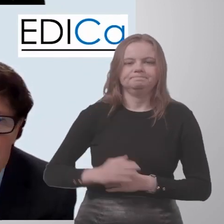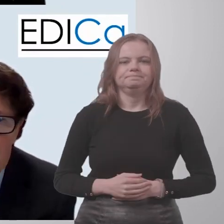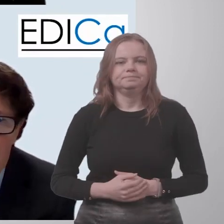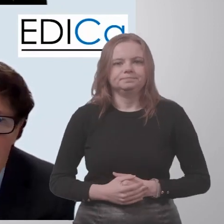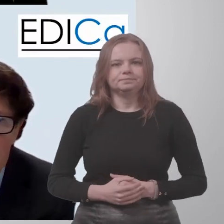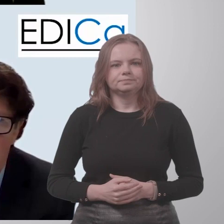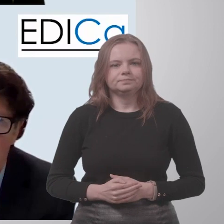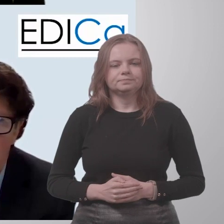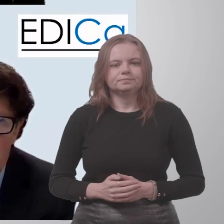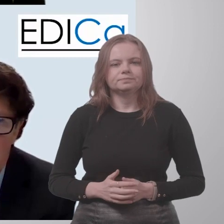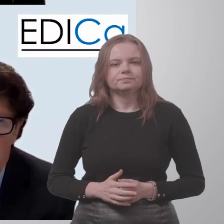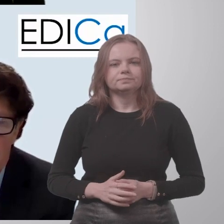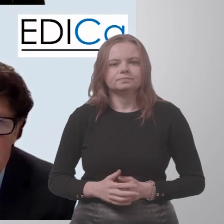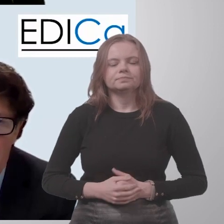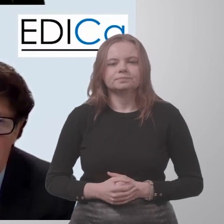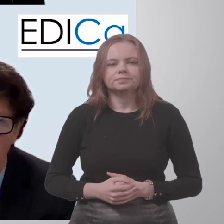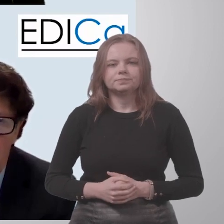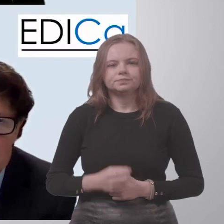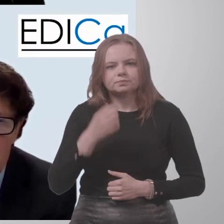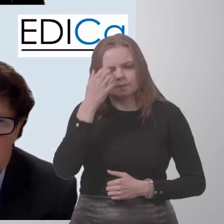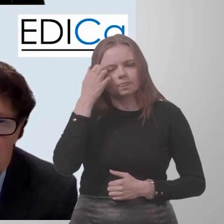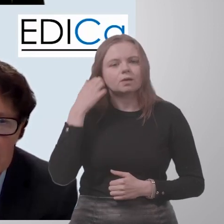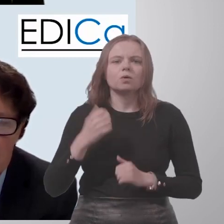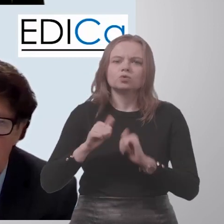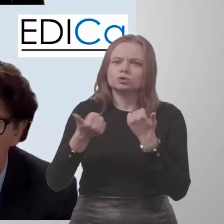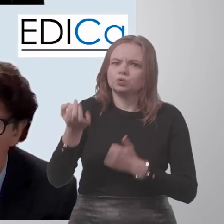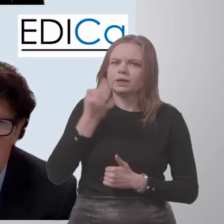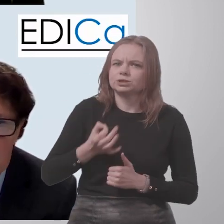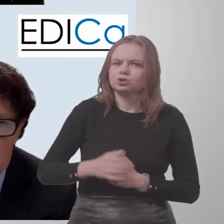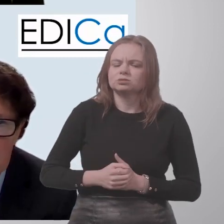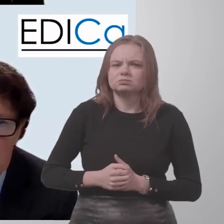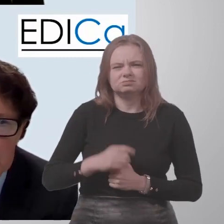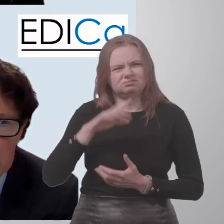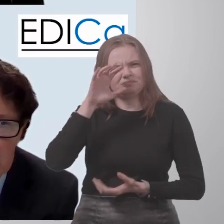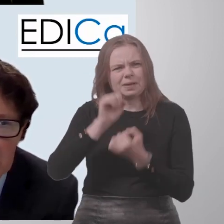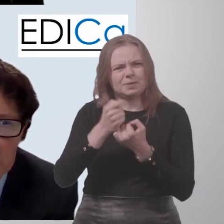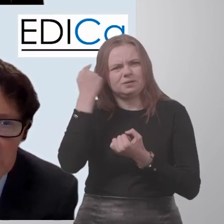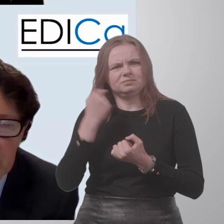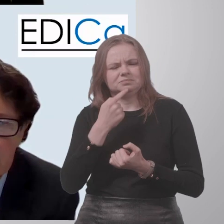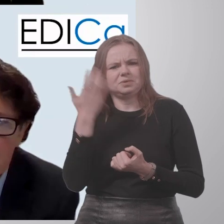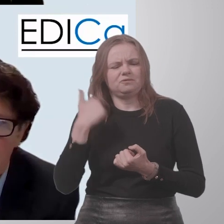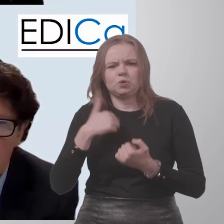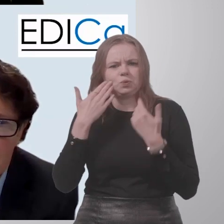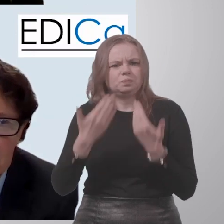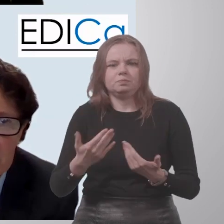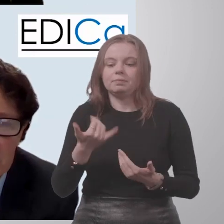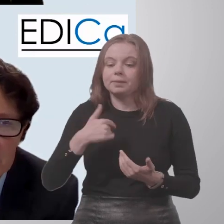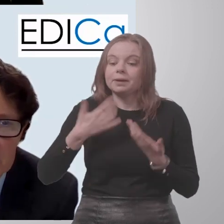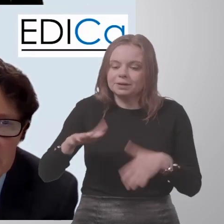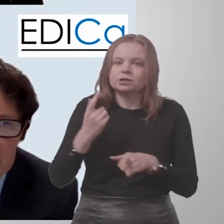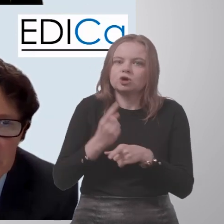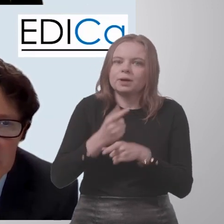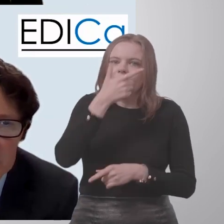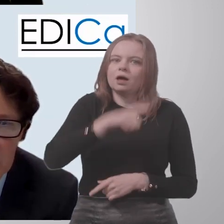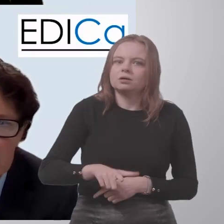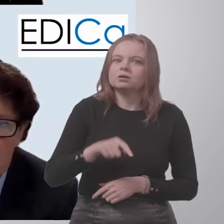spoken. Yeah, a really good question. Can't remember what I said precisely. Maybe I was one of those people who did speak of luck. I